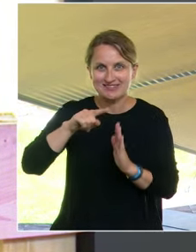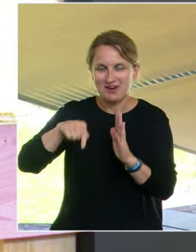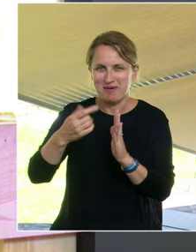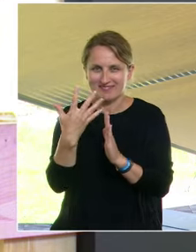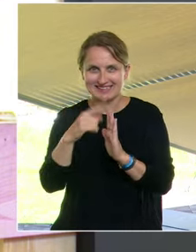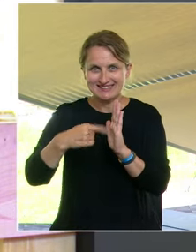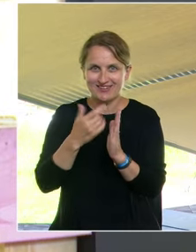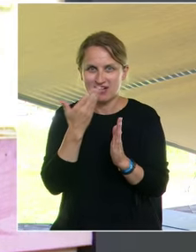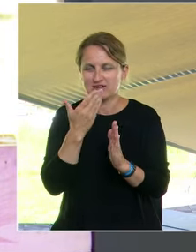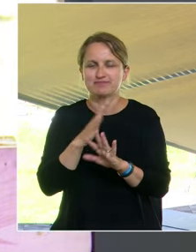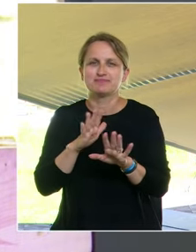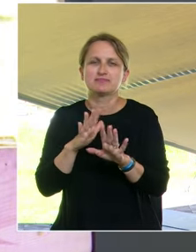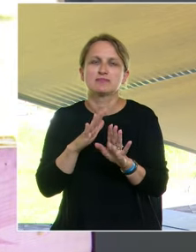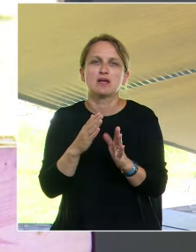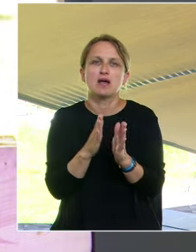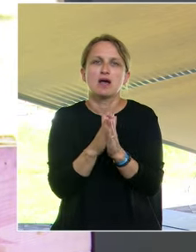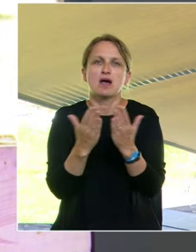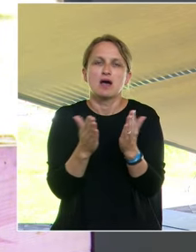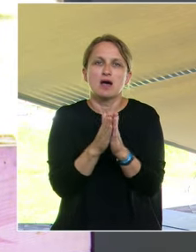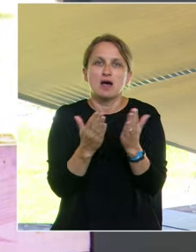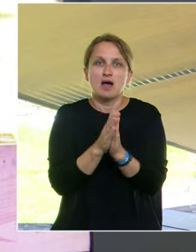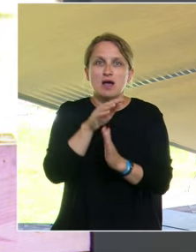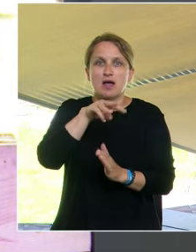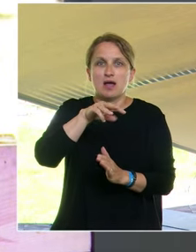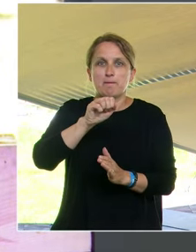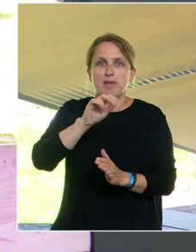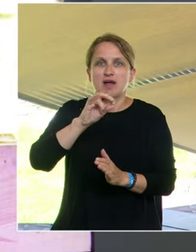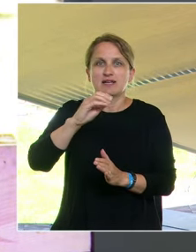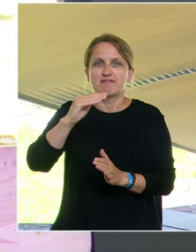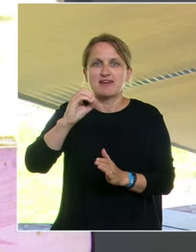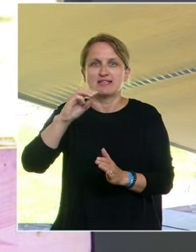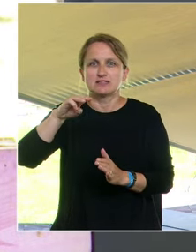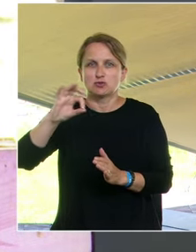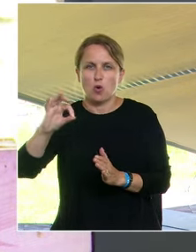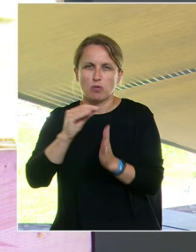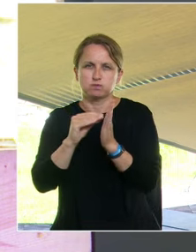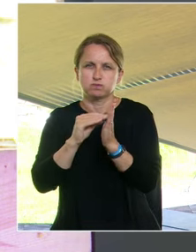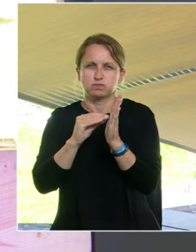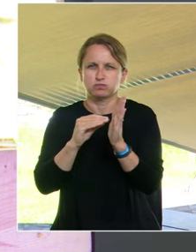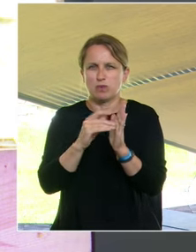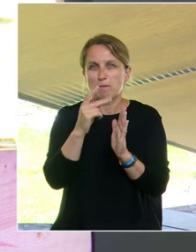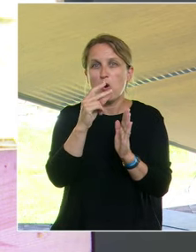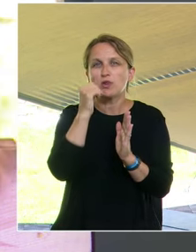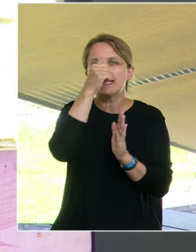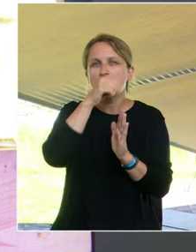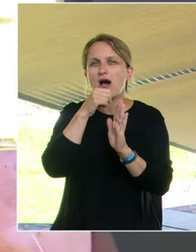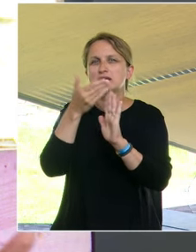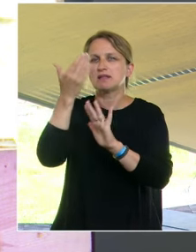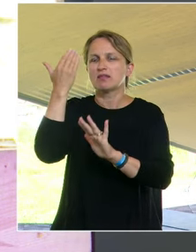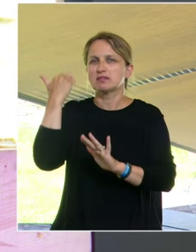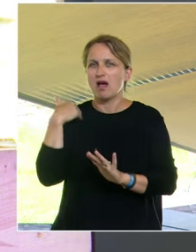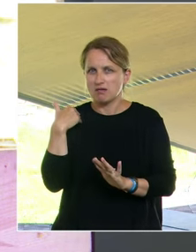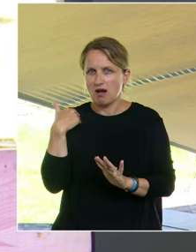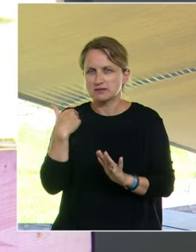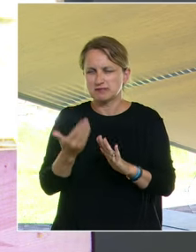but we wrote that manifesto so almost 1.5 years ago, with the purpose that we based on an